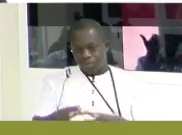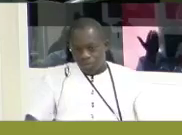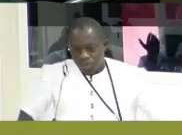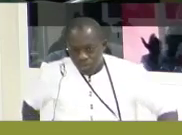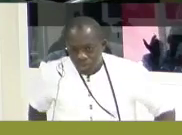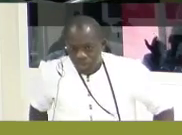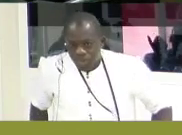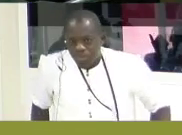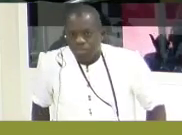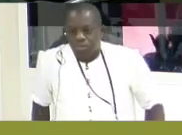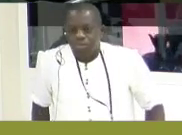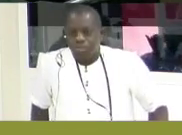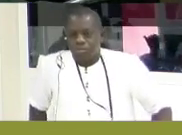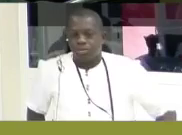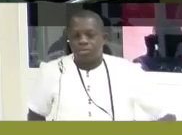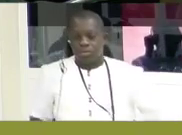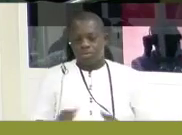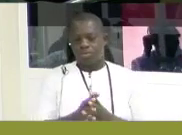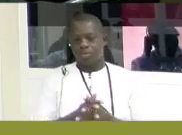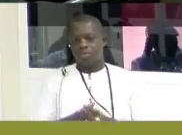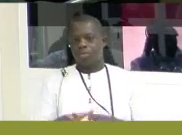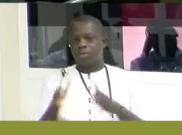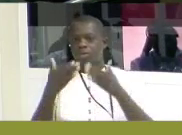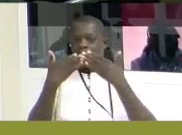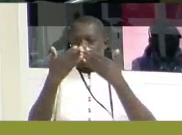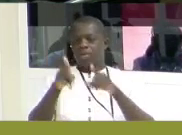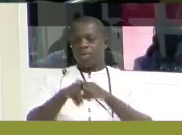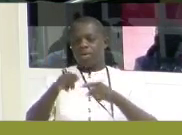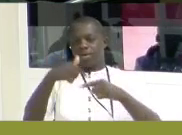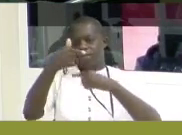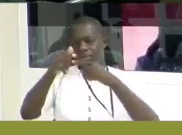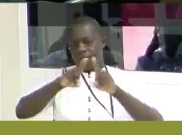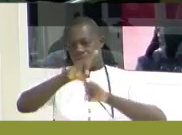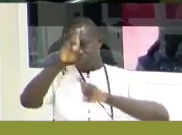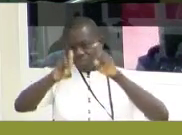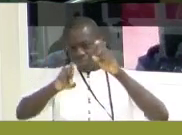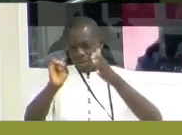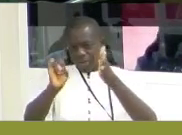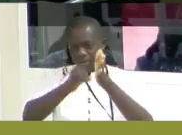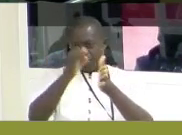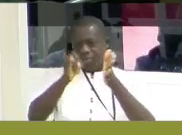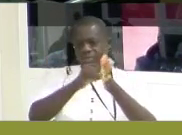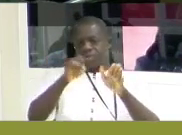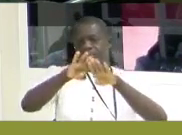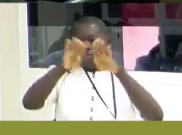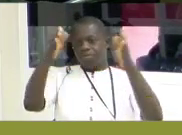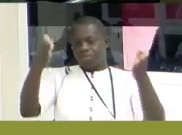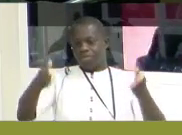So you're telling us that after the investigative panel exonerated you, in essence,